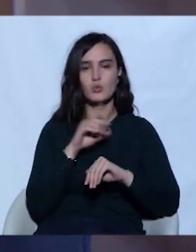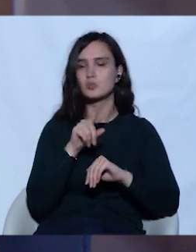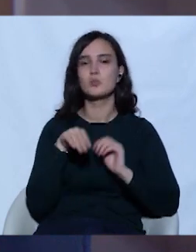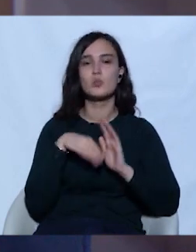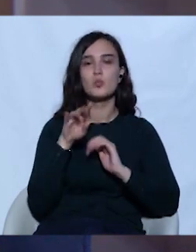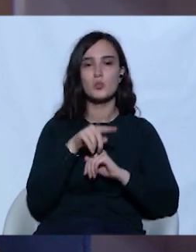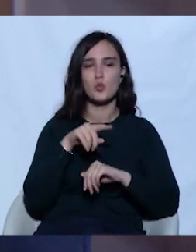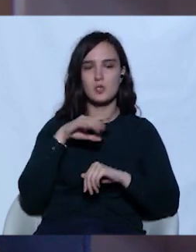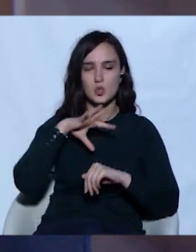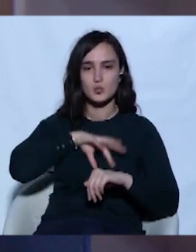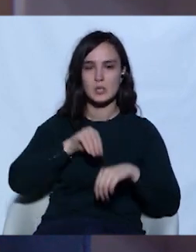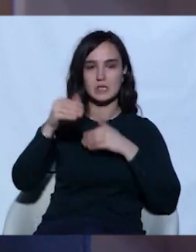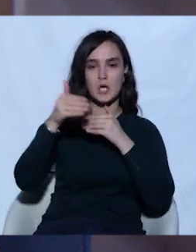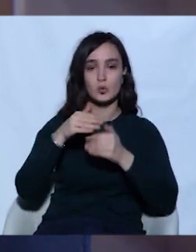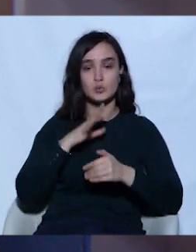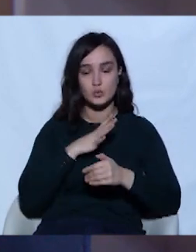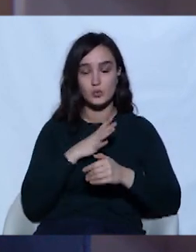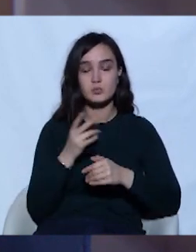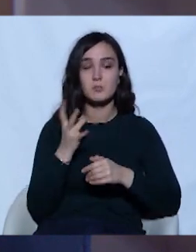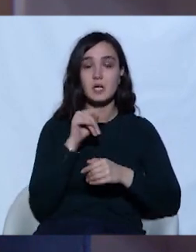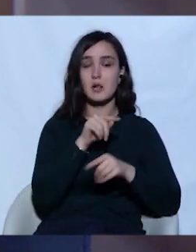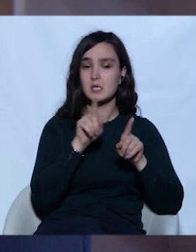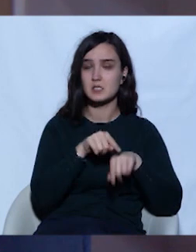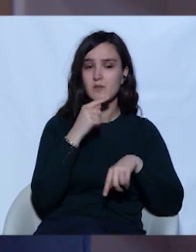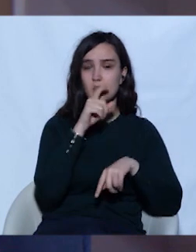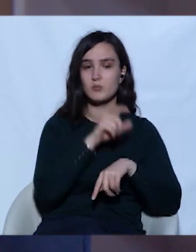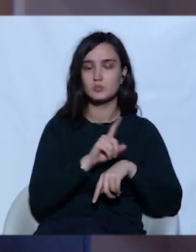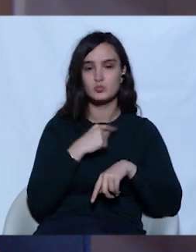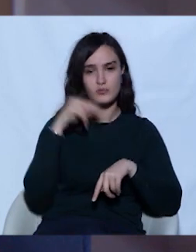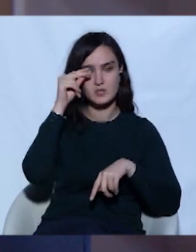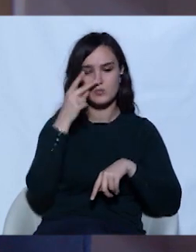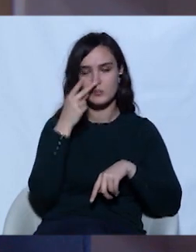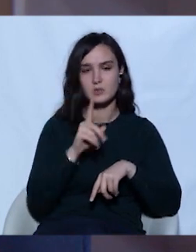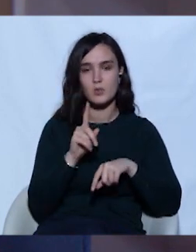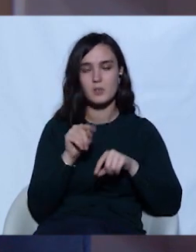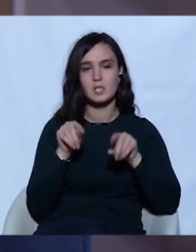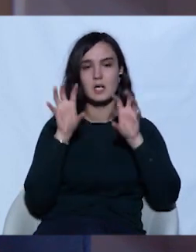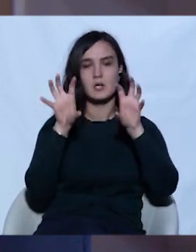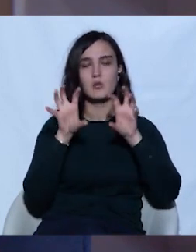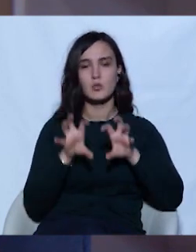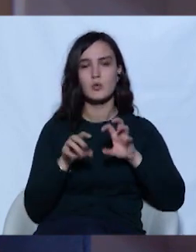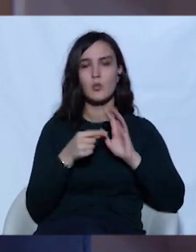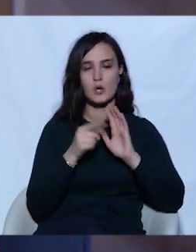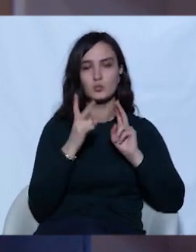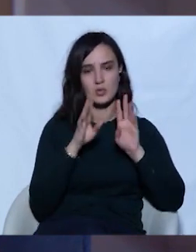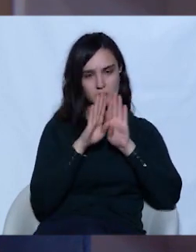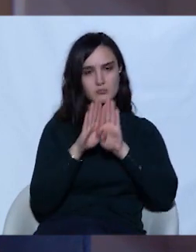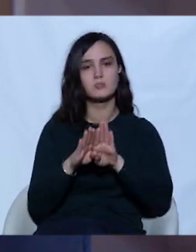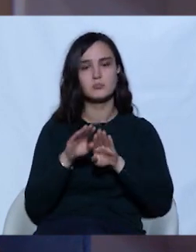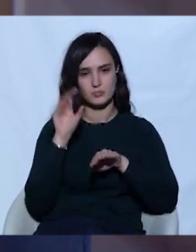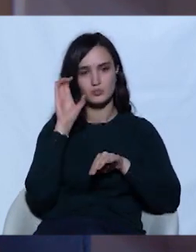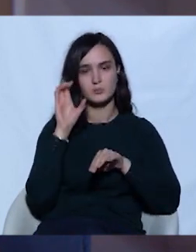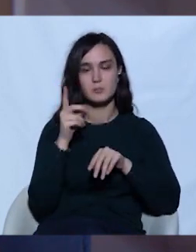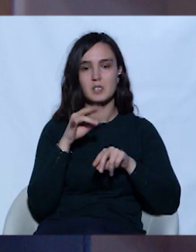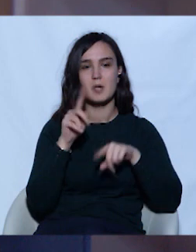grow as a woman. There are so many more themes for you to discover in Emma, but we're just about out of time,